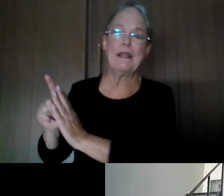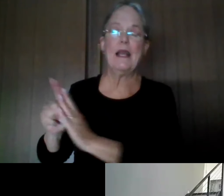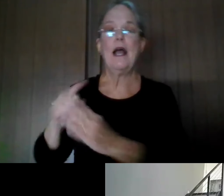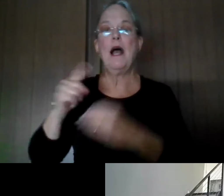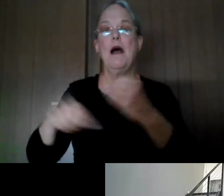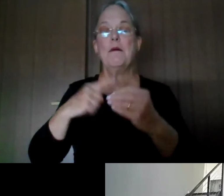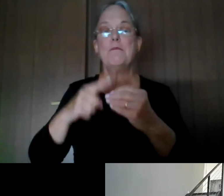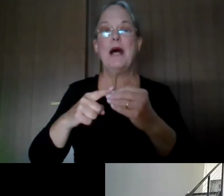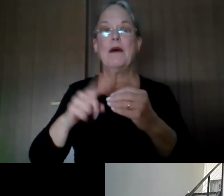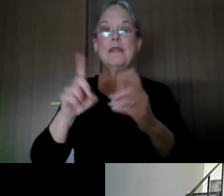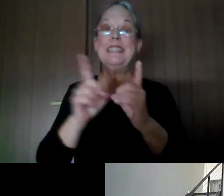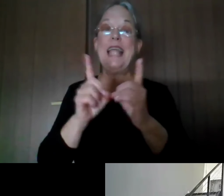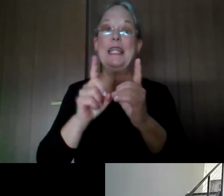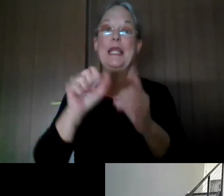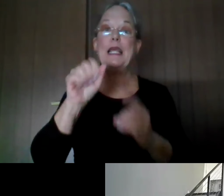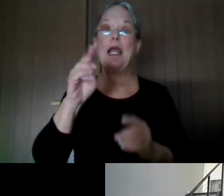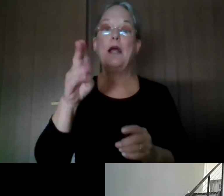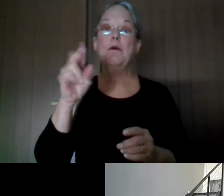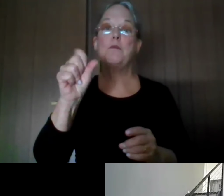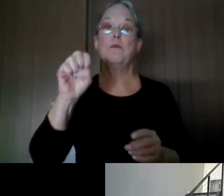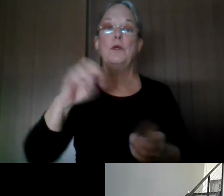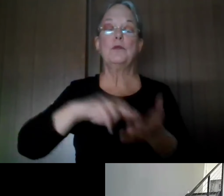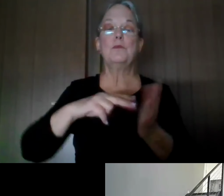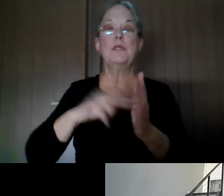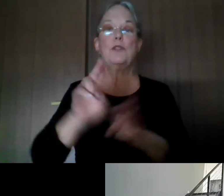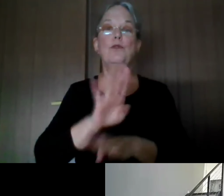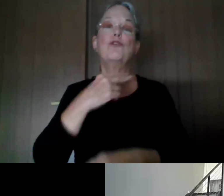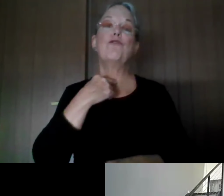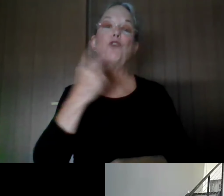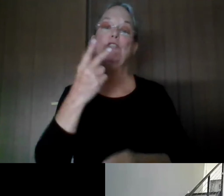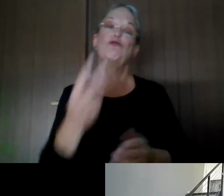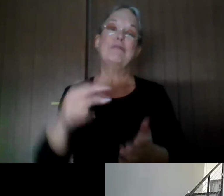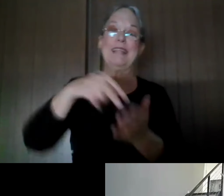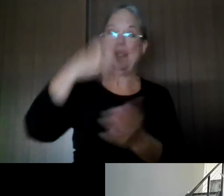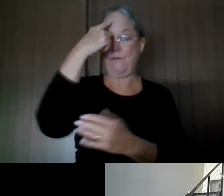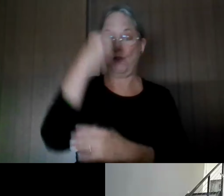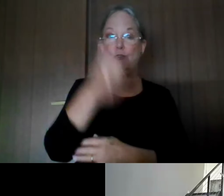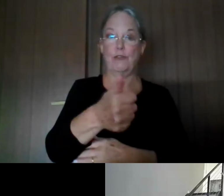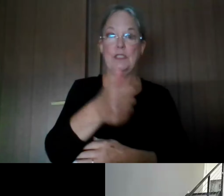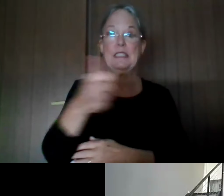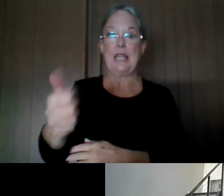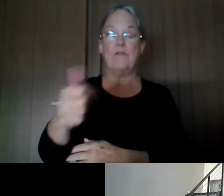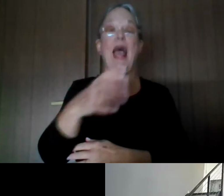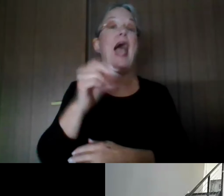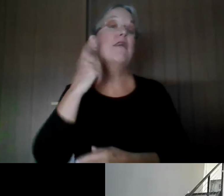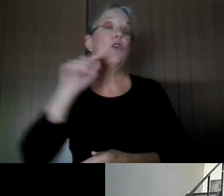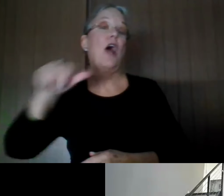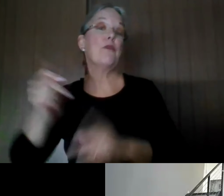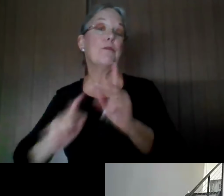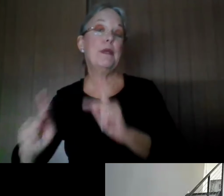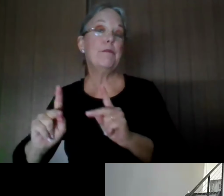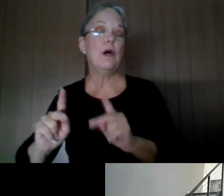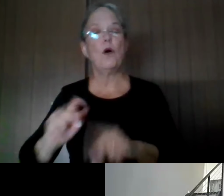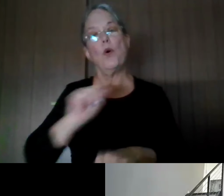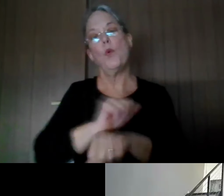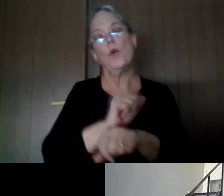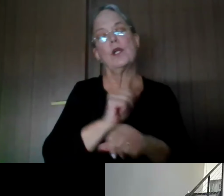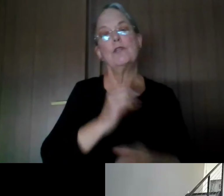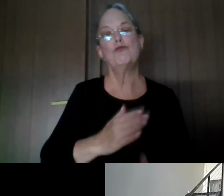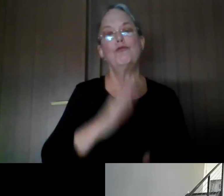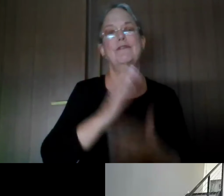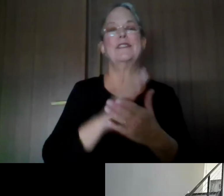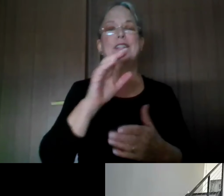abuse means using your voice to stand up for yourself and for others. It means working to stop the stigma and combat